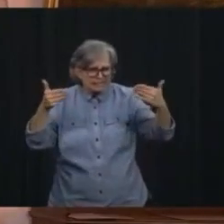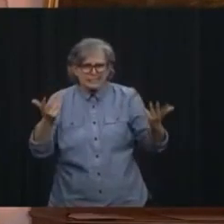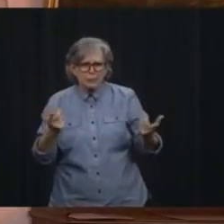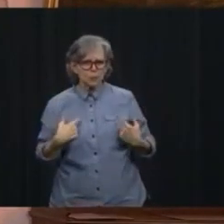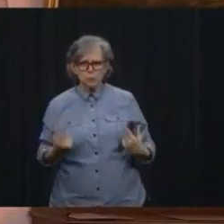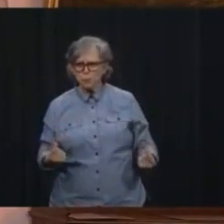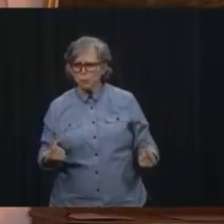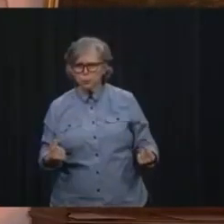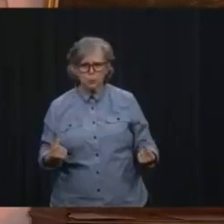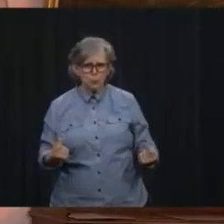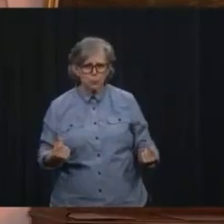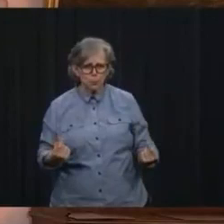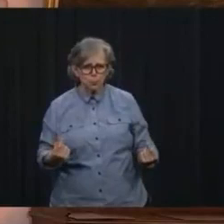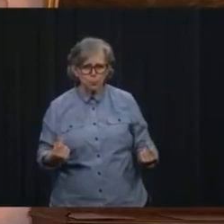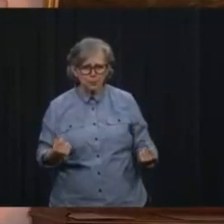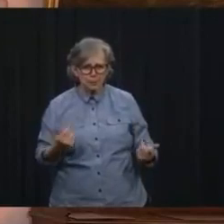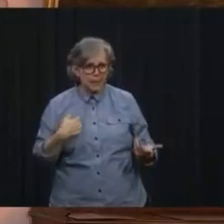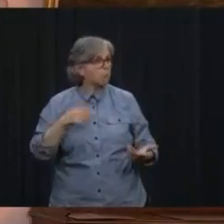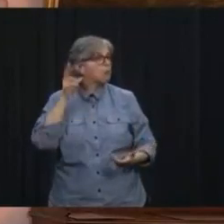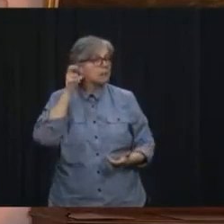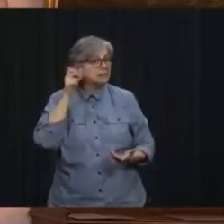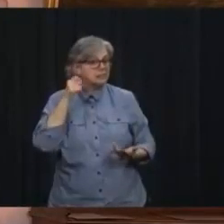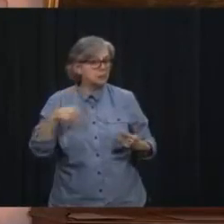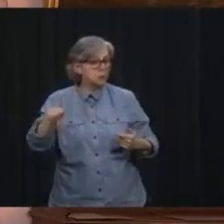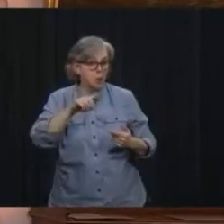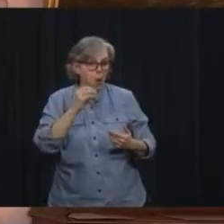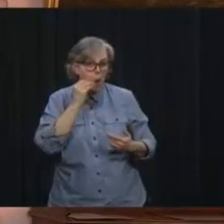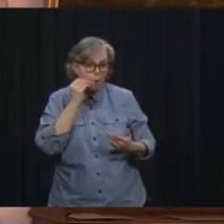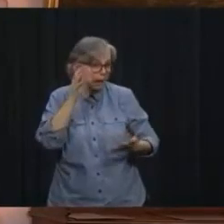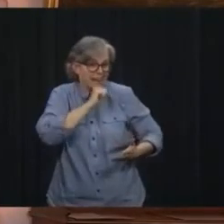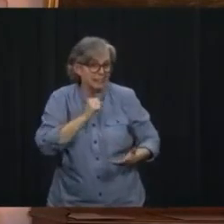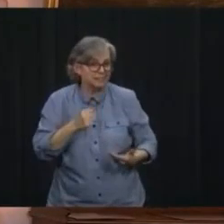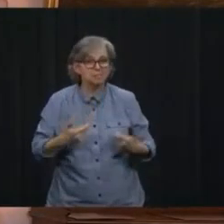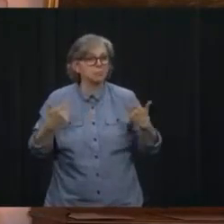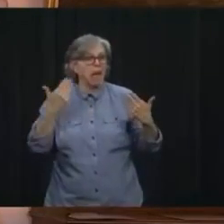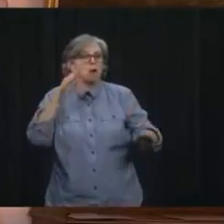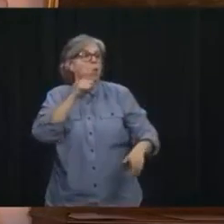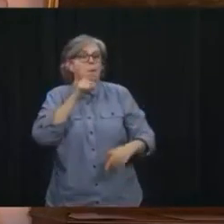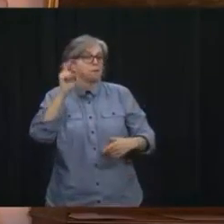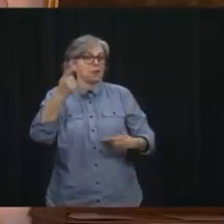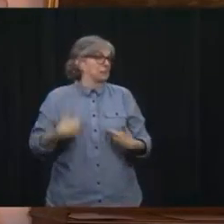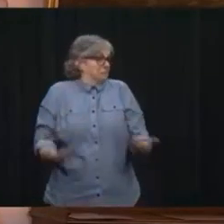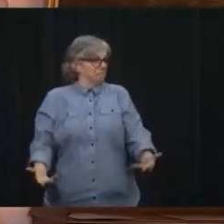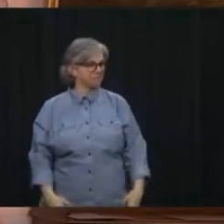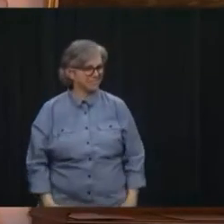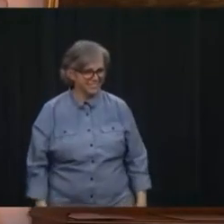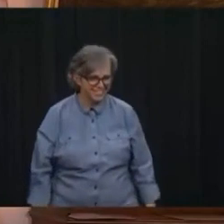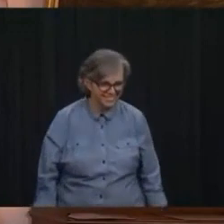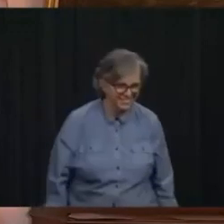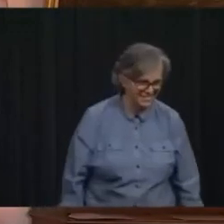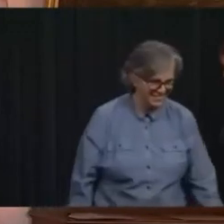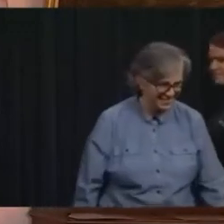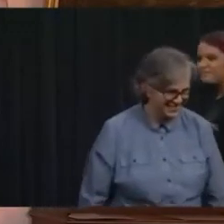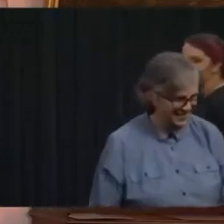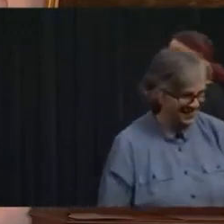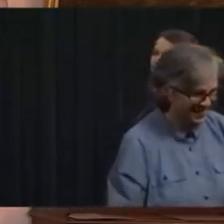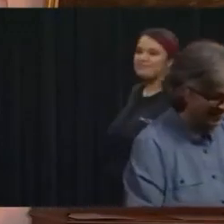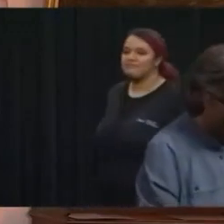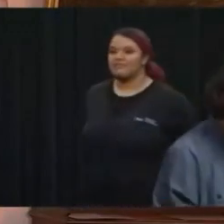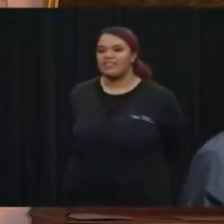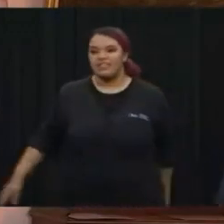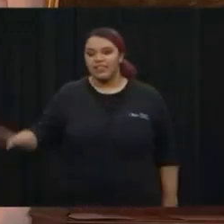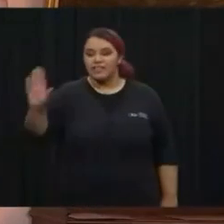is a war and we need to rally together, just like this country always does, we need to be patriotic. So